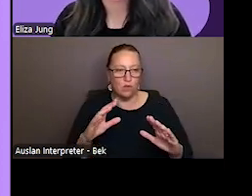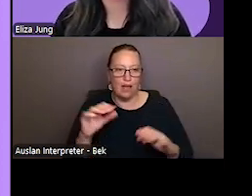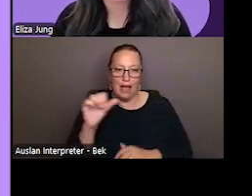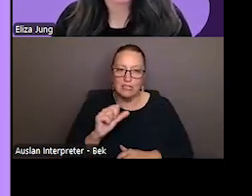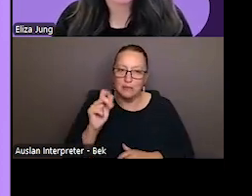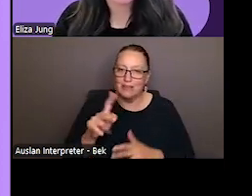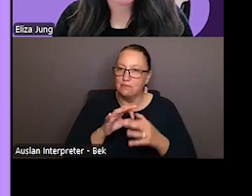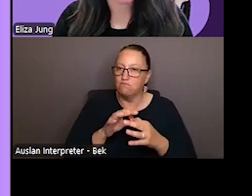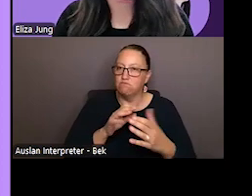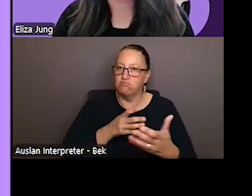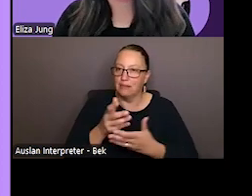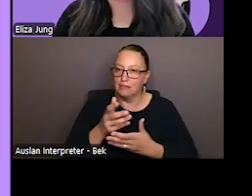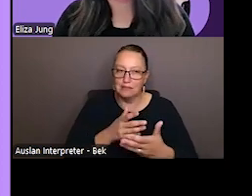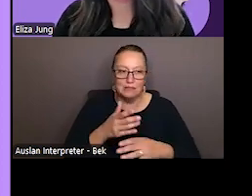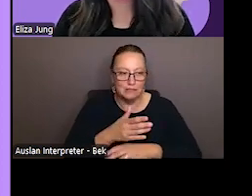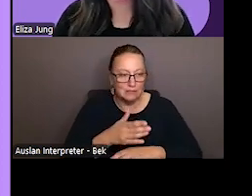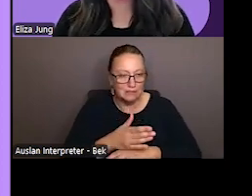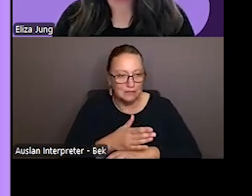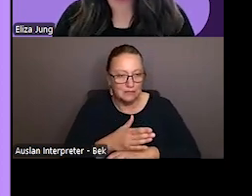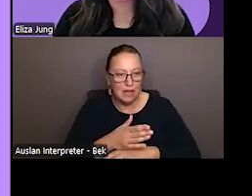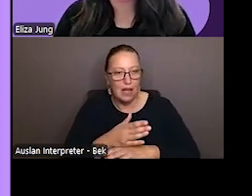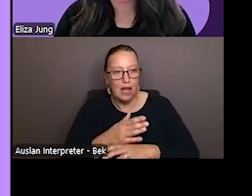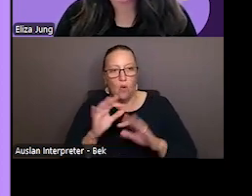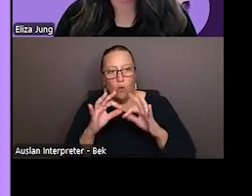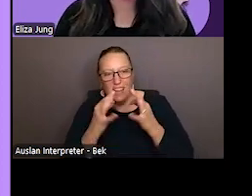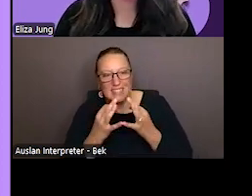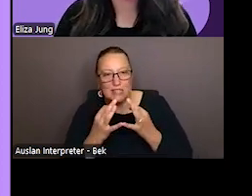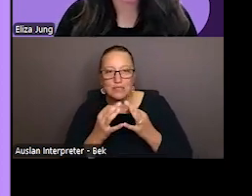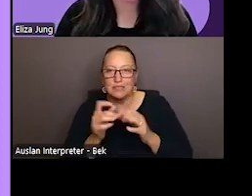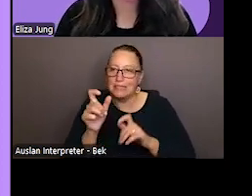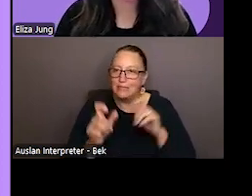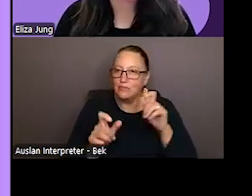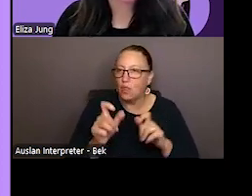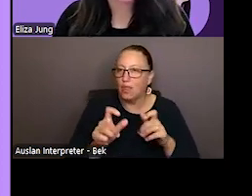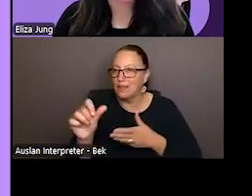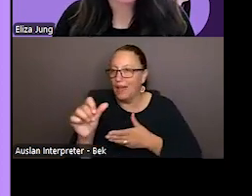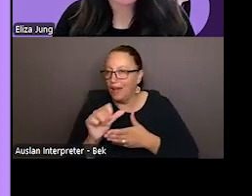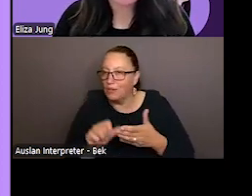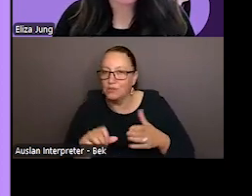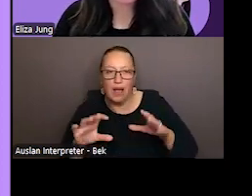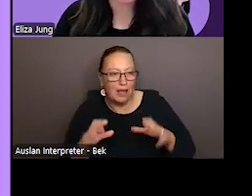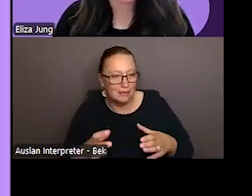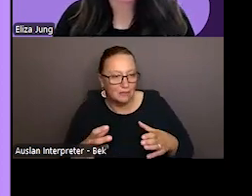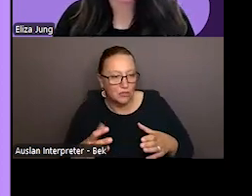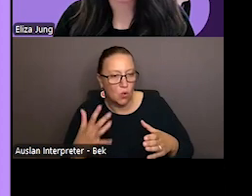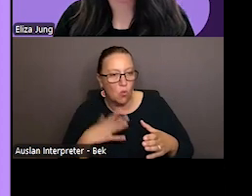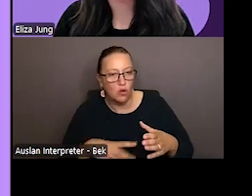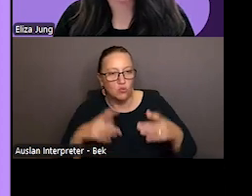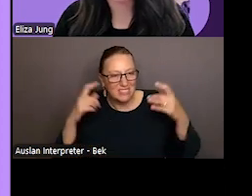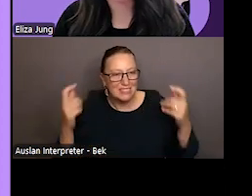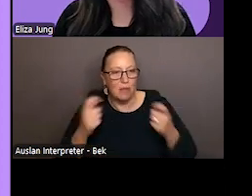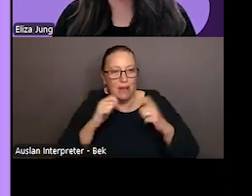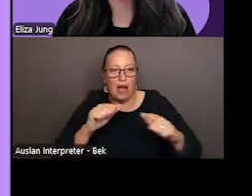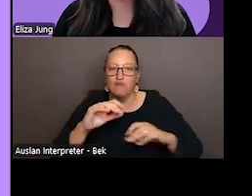collectives, and organisations engaging in the Asia Pacific, and celebrate reciprocal cultural connections.